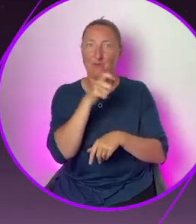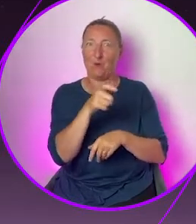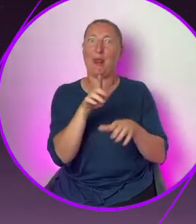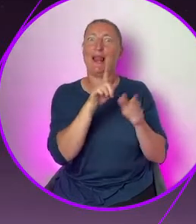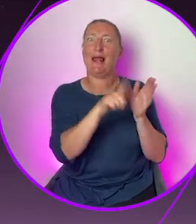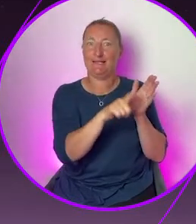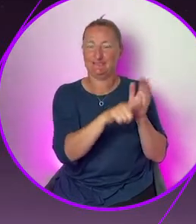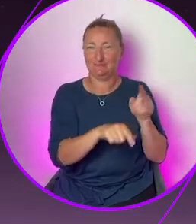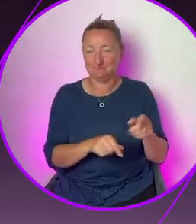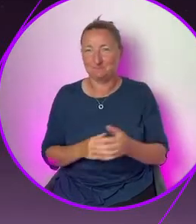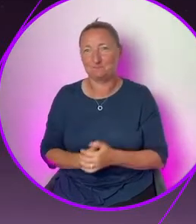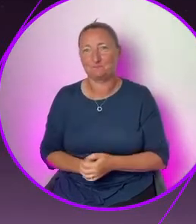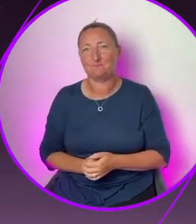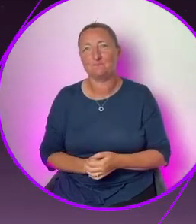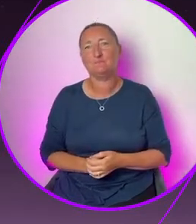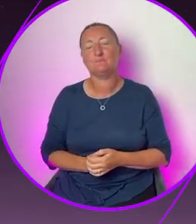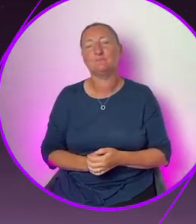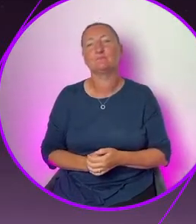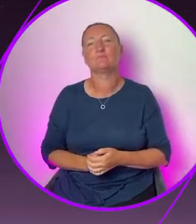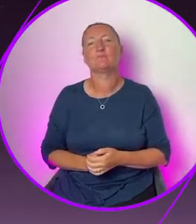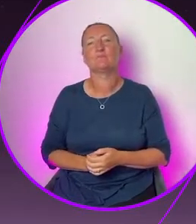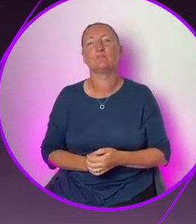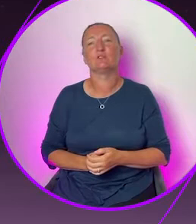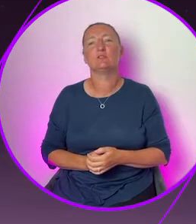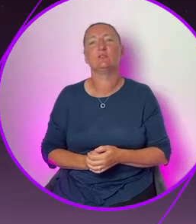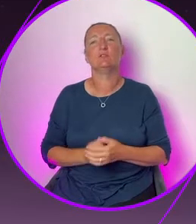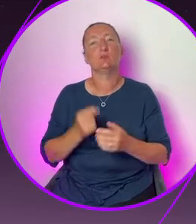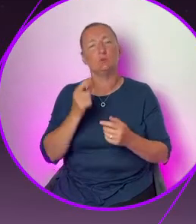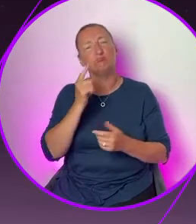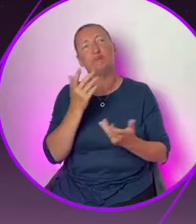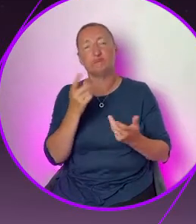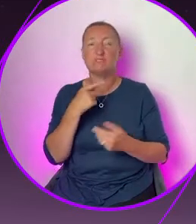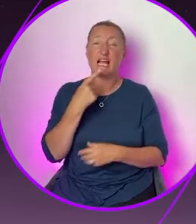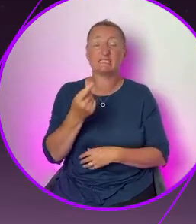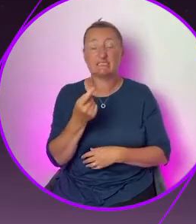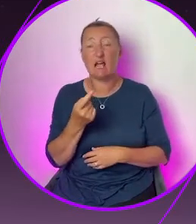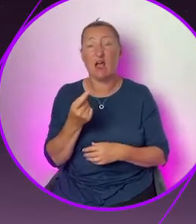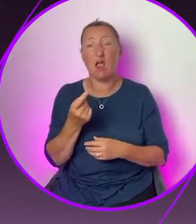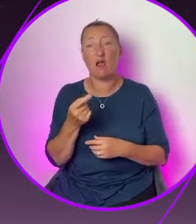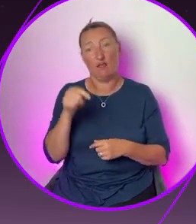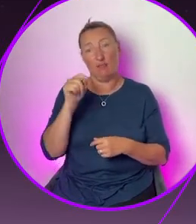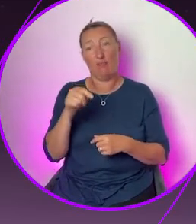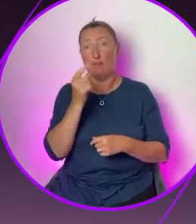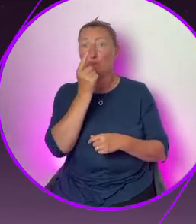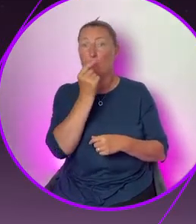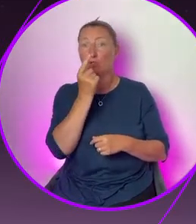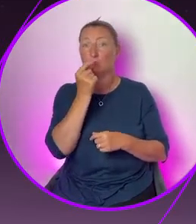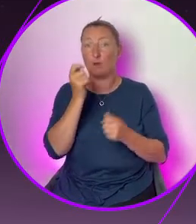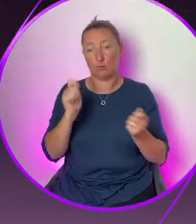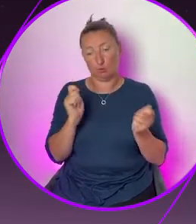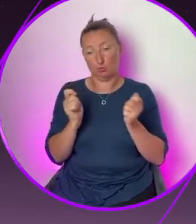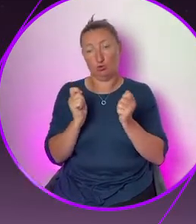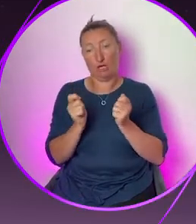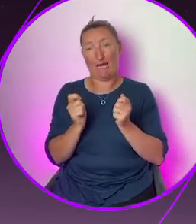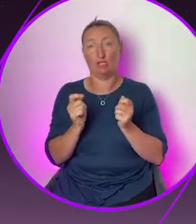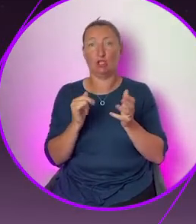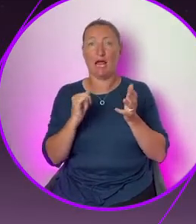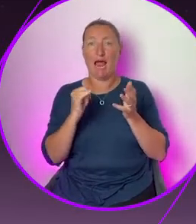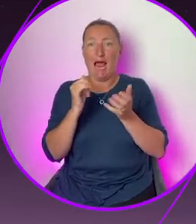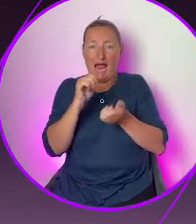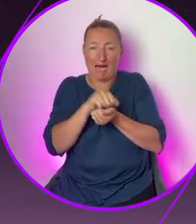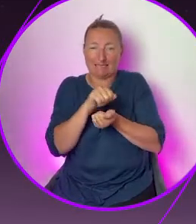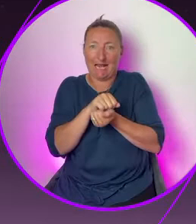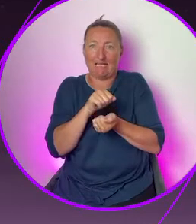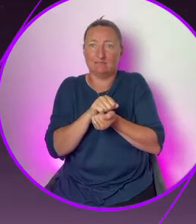In this context, it means that, or some of the ways in which it could be interpreted, that it is possible to exchange assets, carry over avatars and